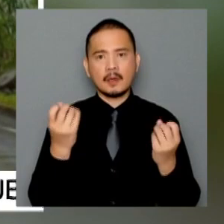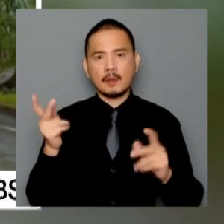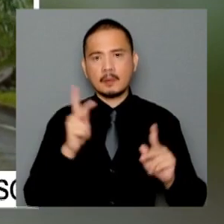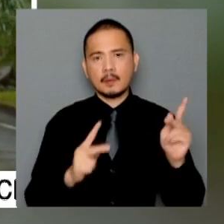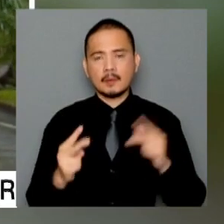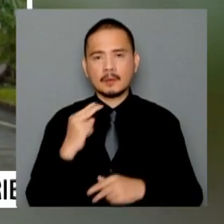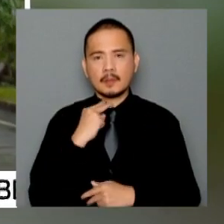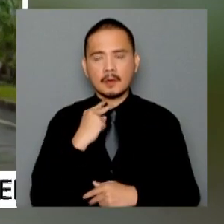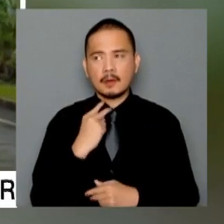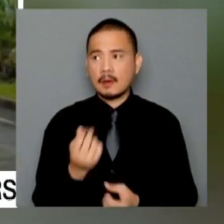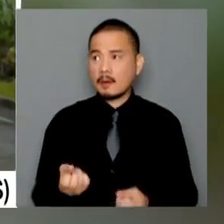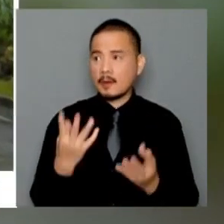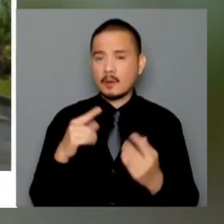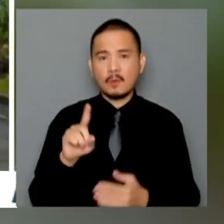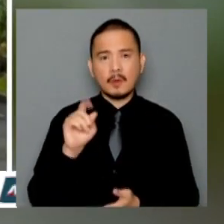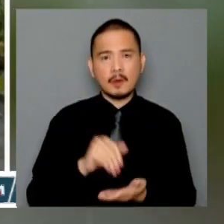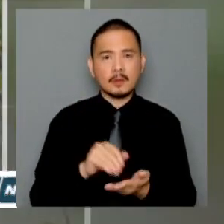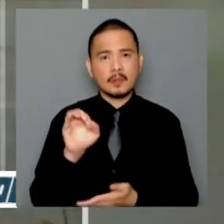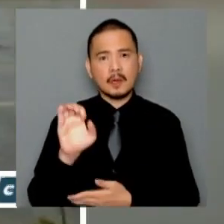to